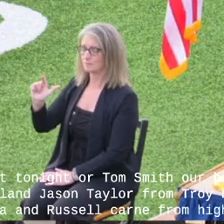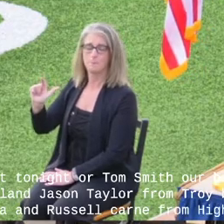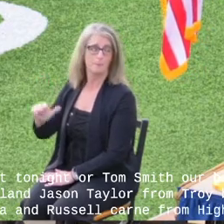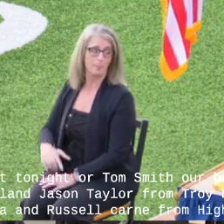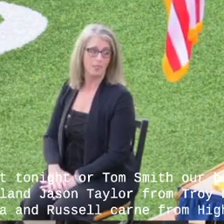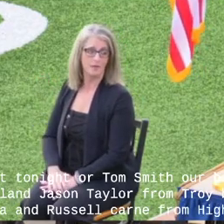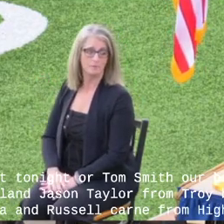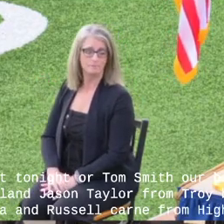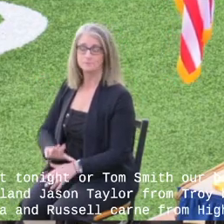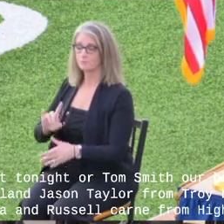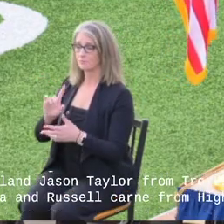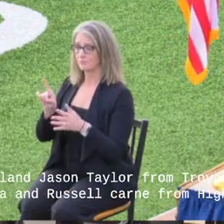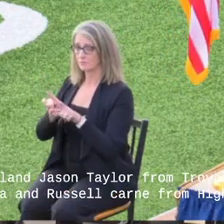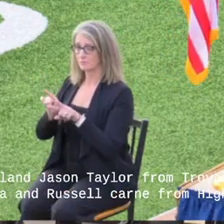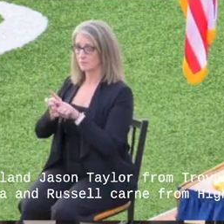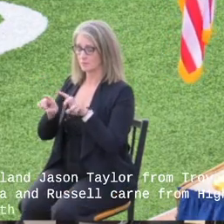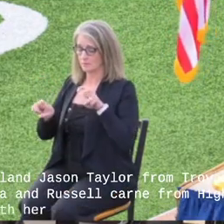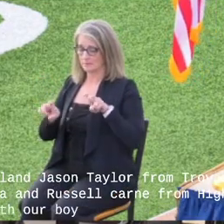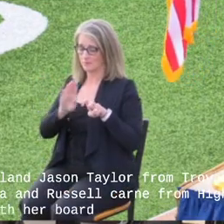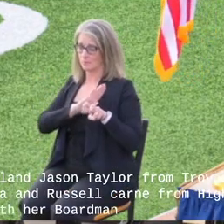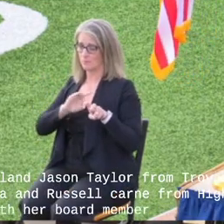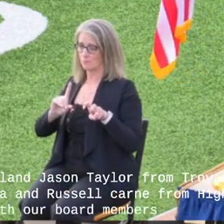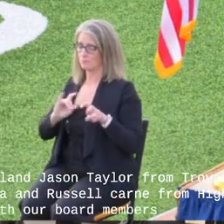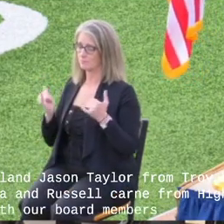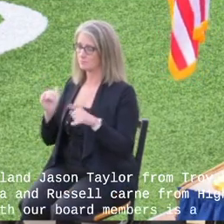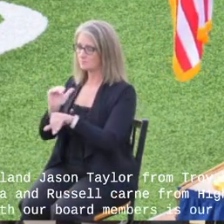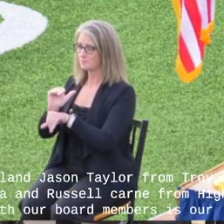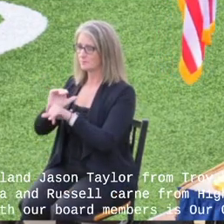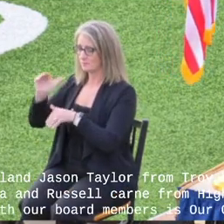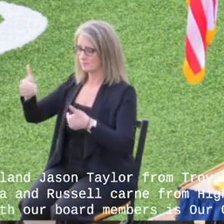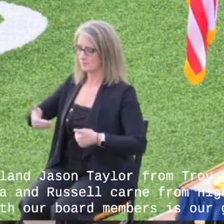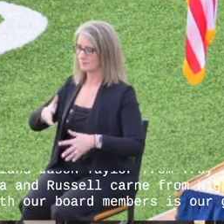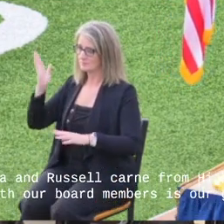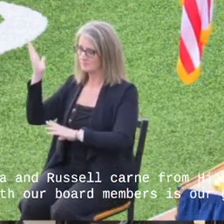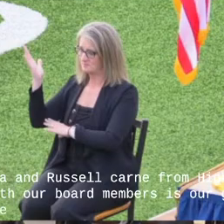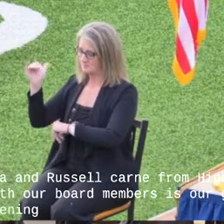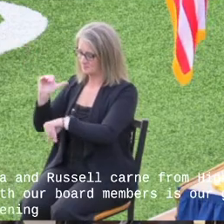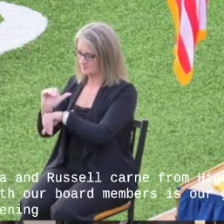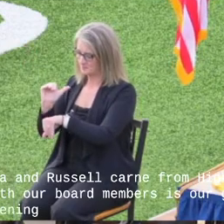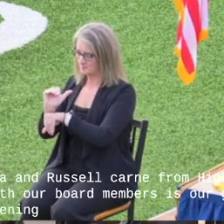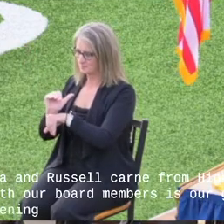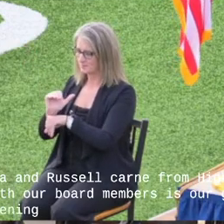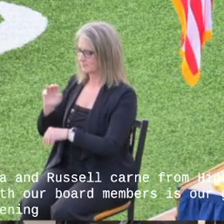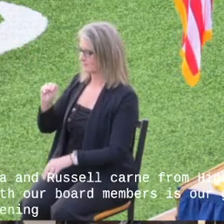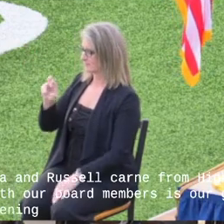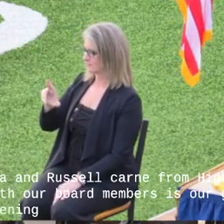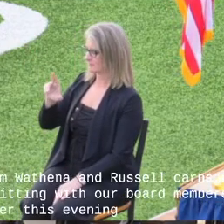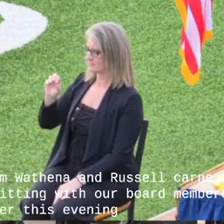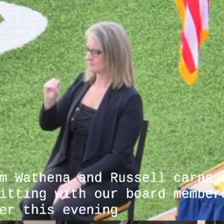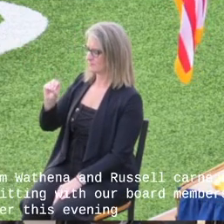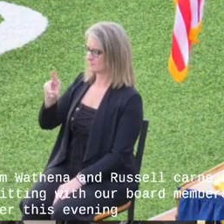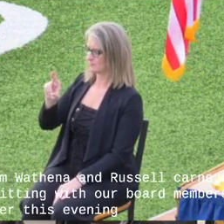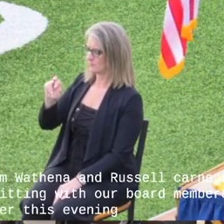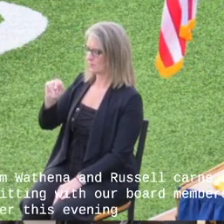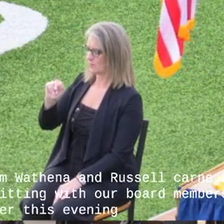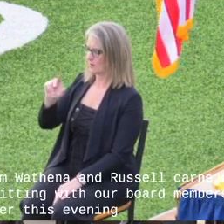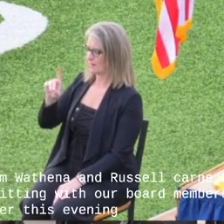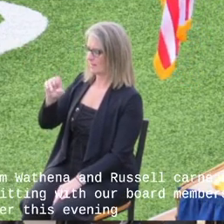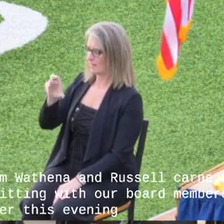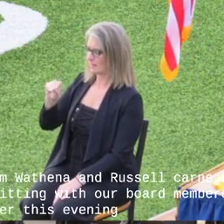Highland. Also sitting with our board members is our guest speaker this evening, Mr. Orlando Rivera.